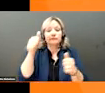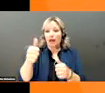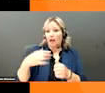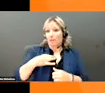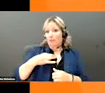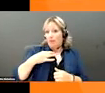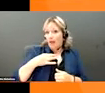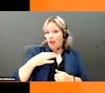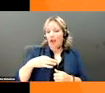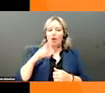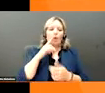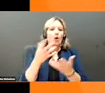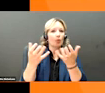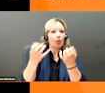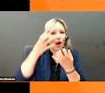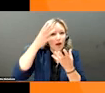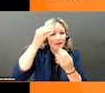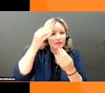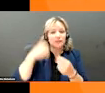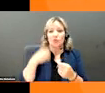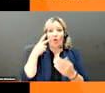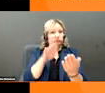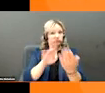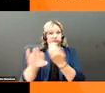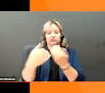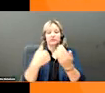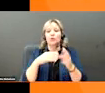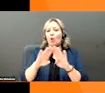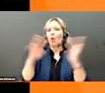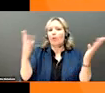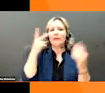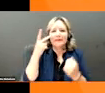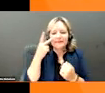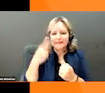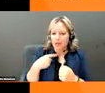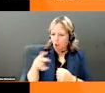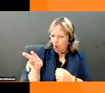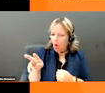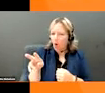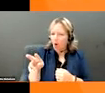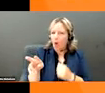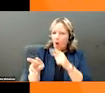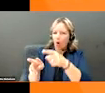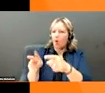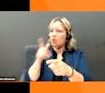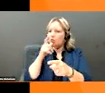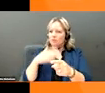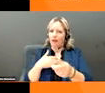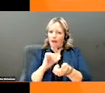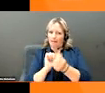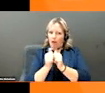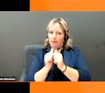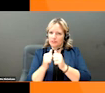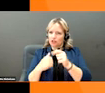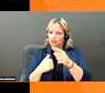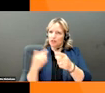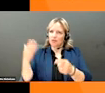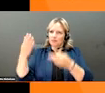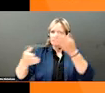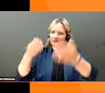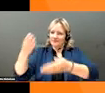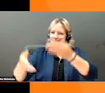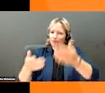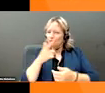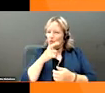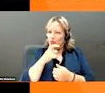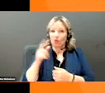that have requested information. So you get a sense of what your competition is like.